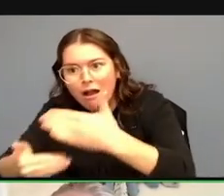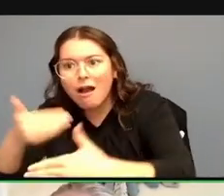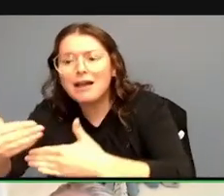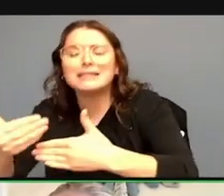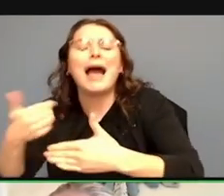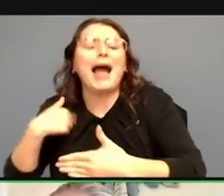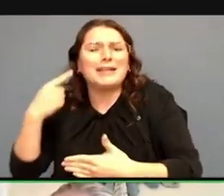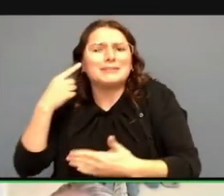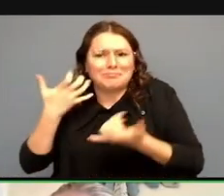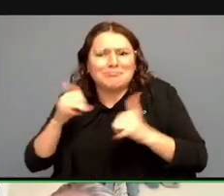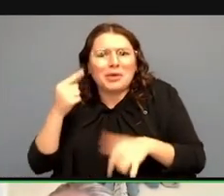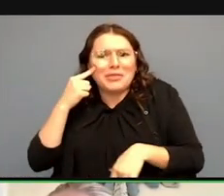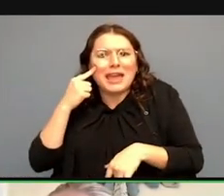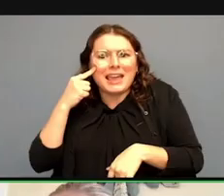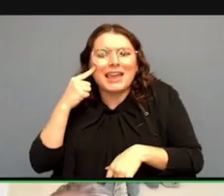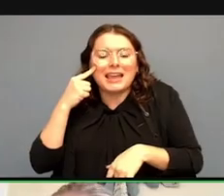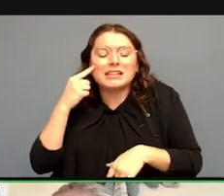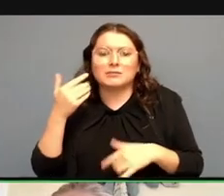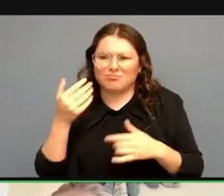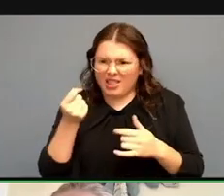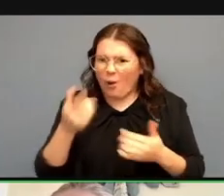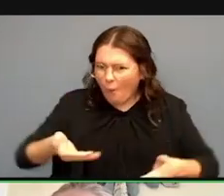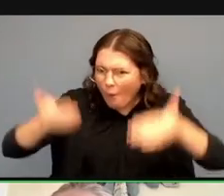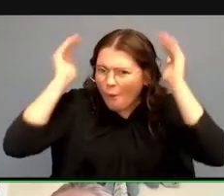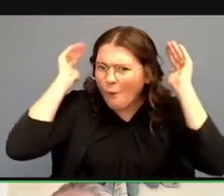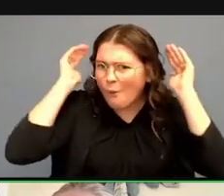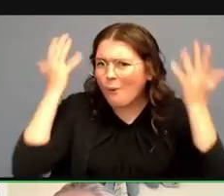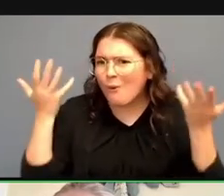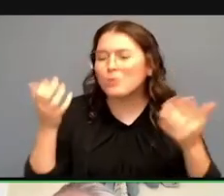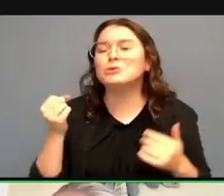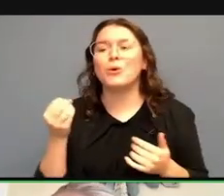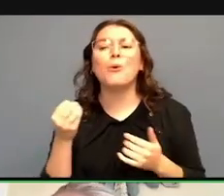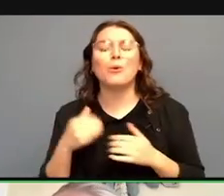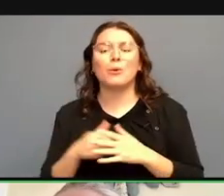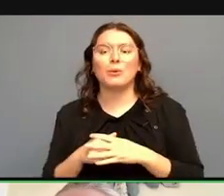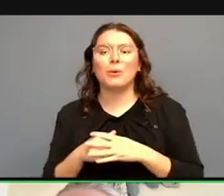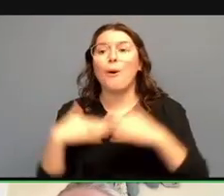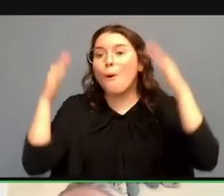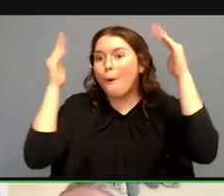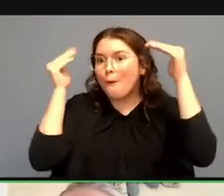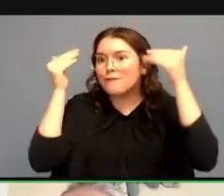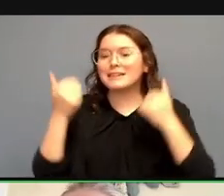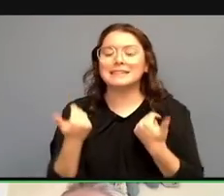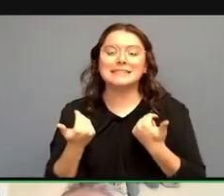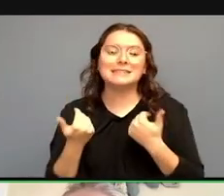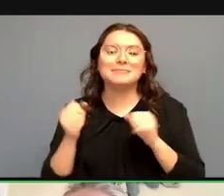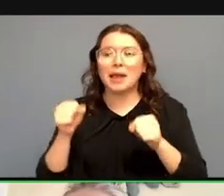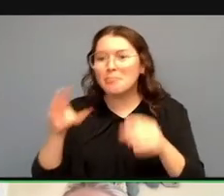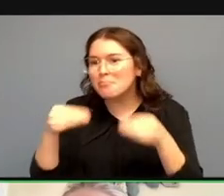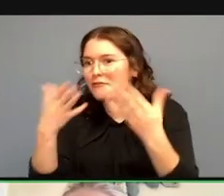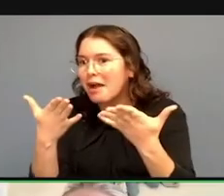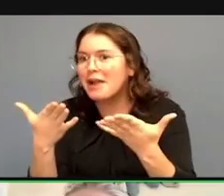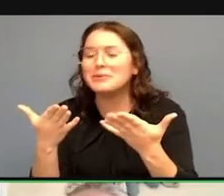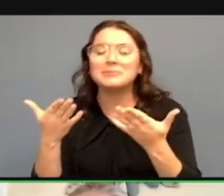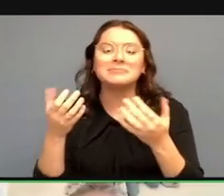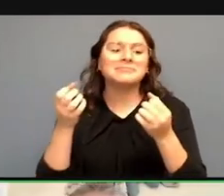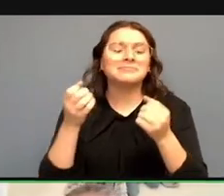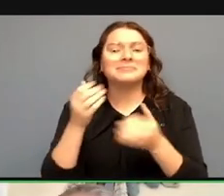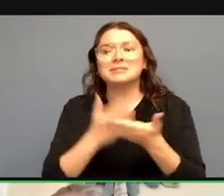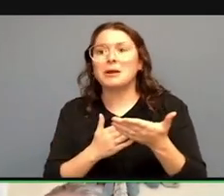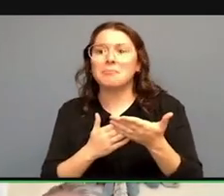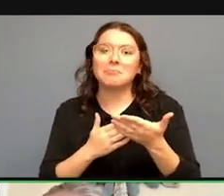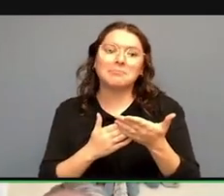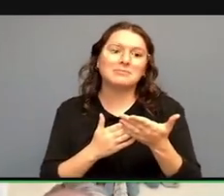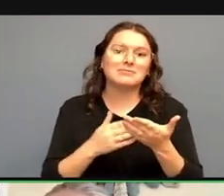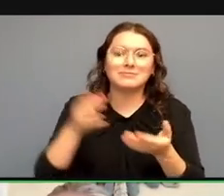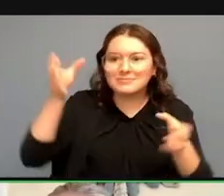always a little overwhelming. So I hopefully will provide you with some insight